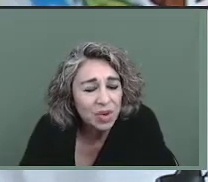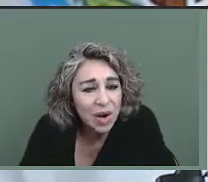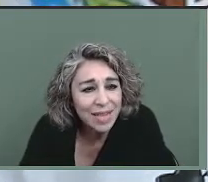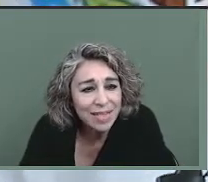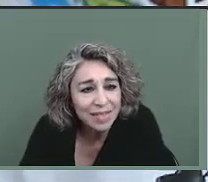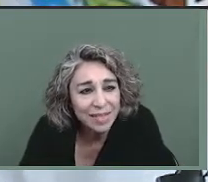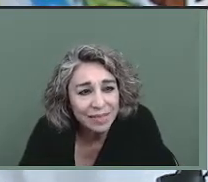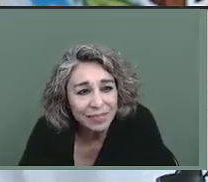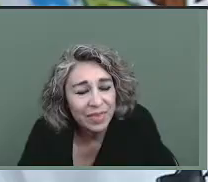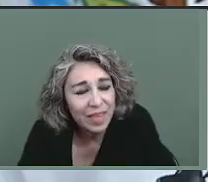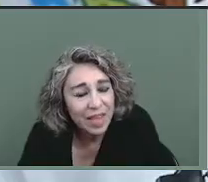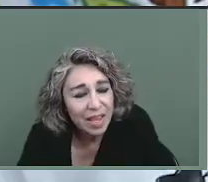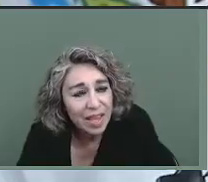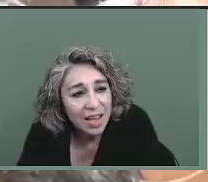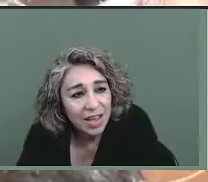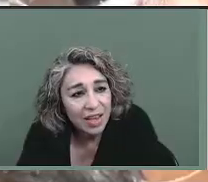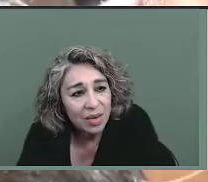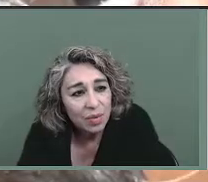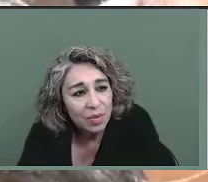this crisis,